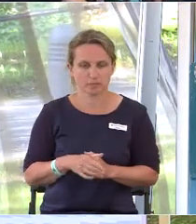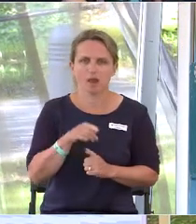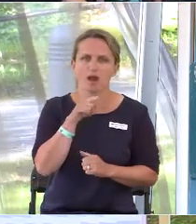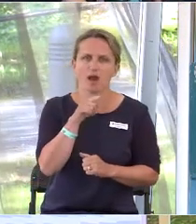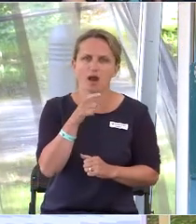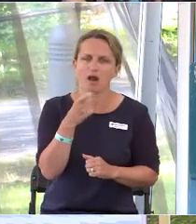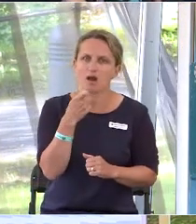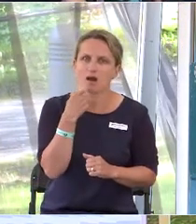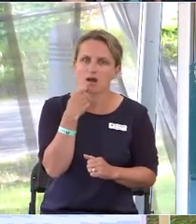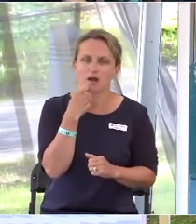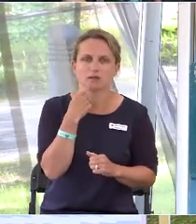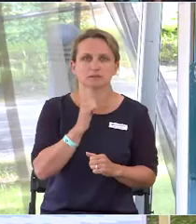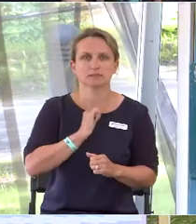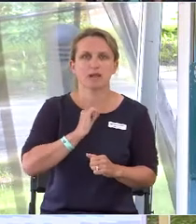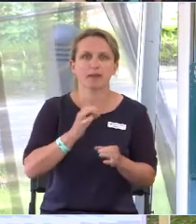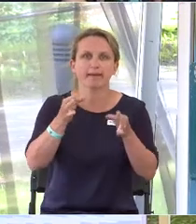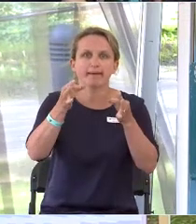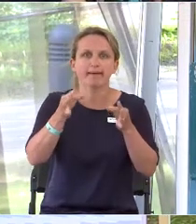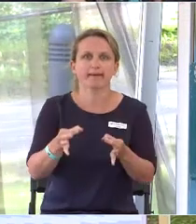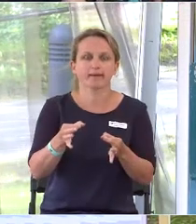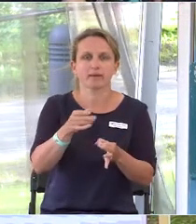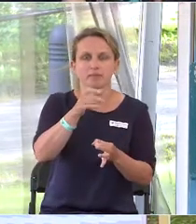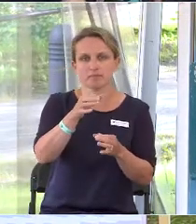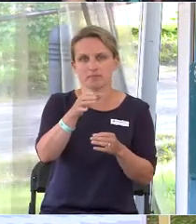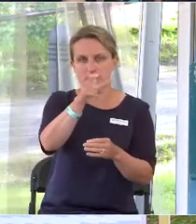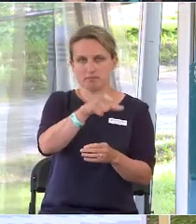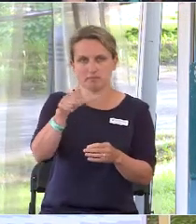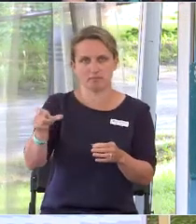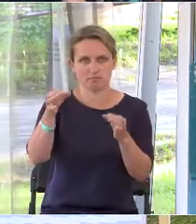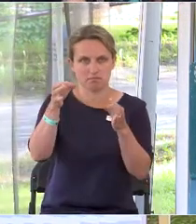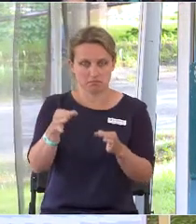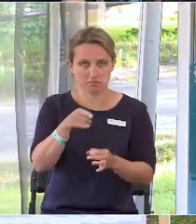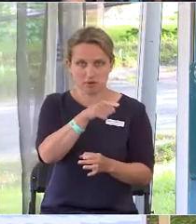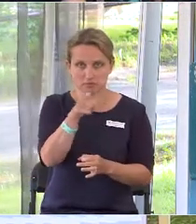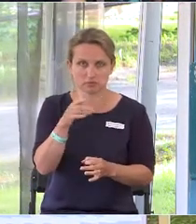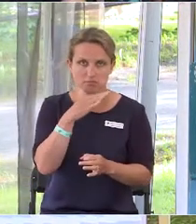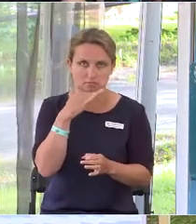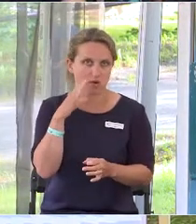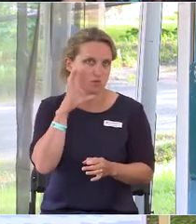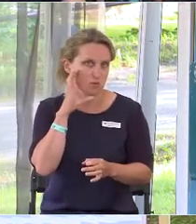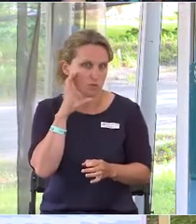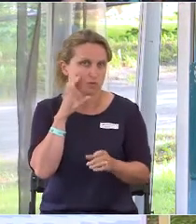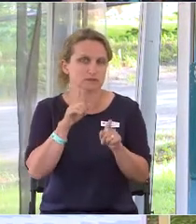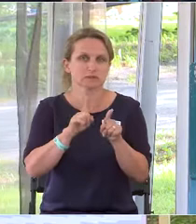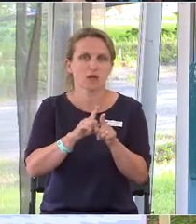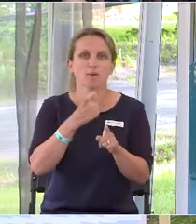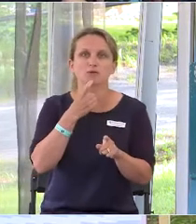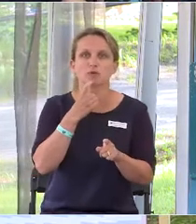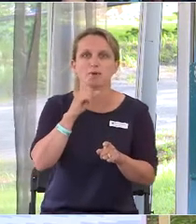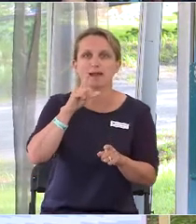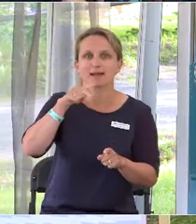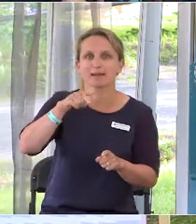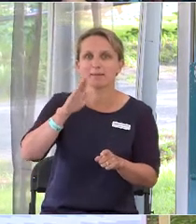in human rights issues. And she has served as the chairperson of the Finnish LGBT rights